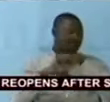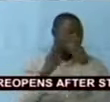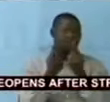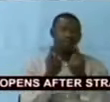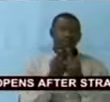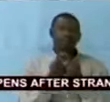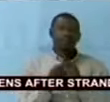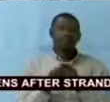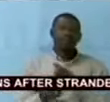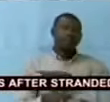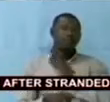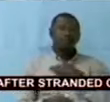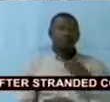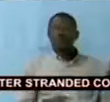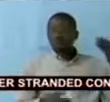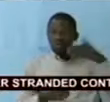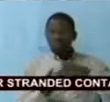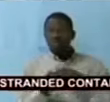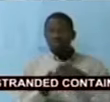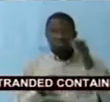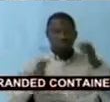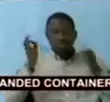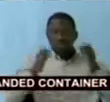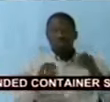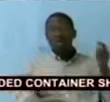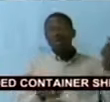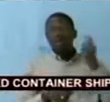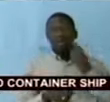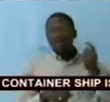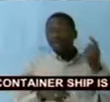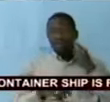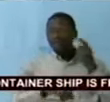coming to court on every sitting.